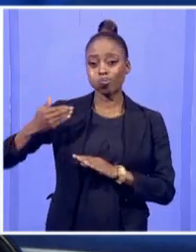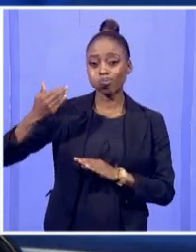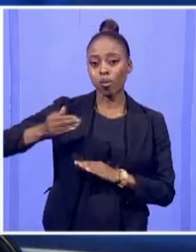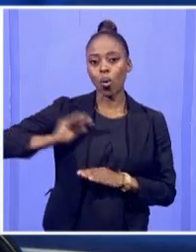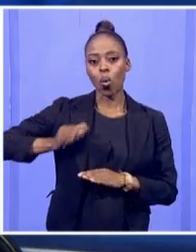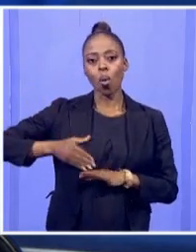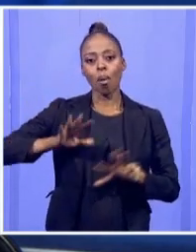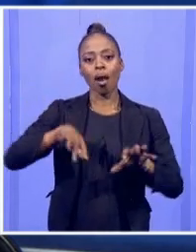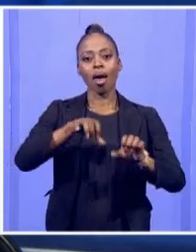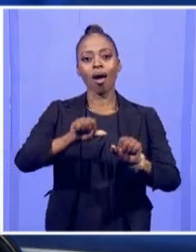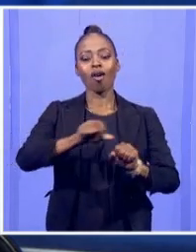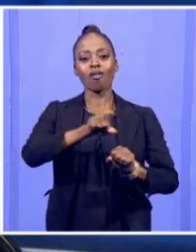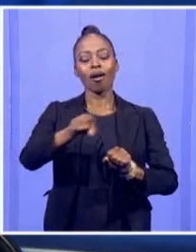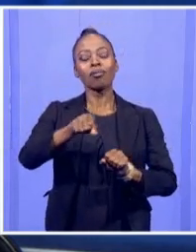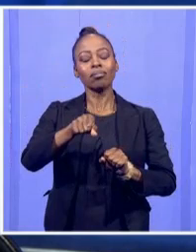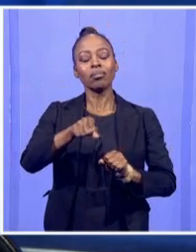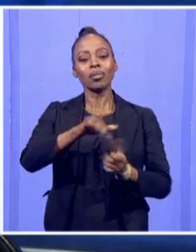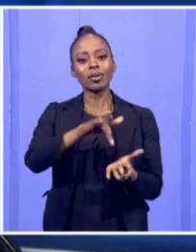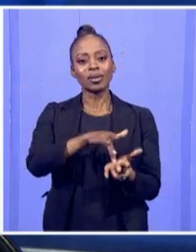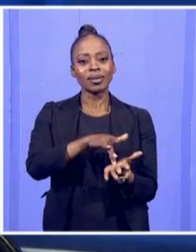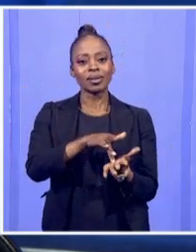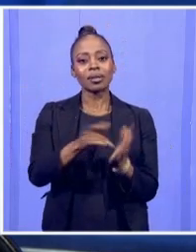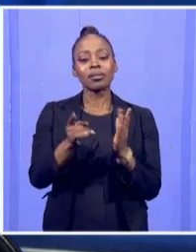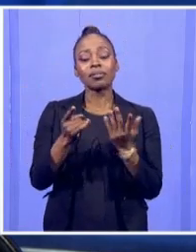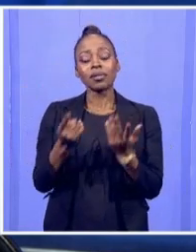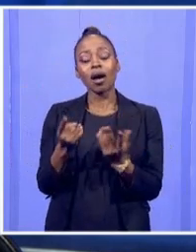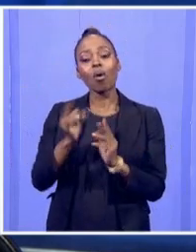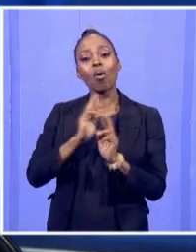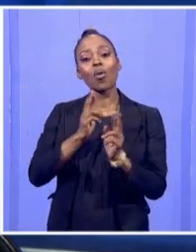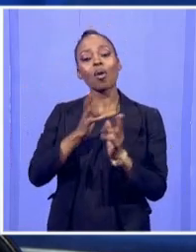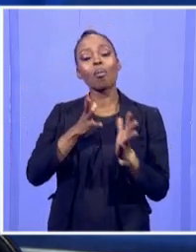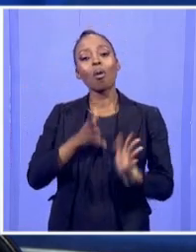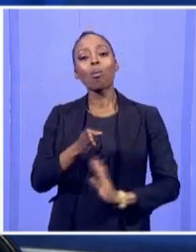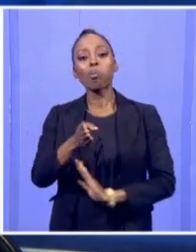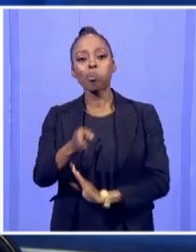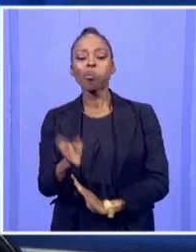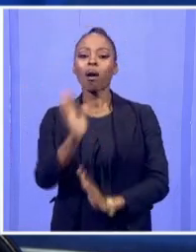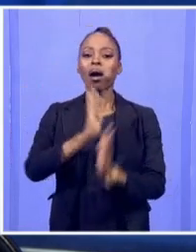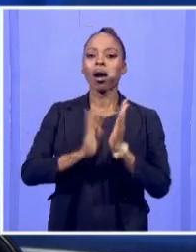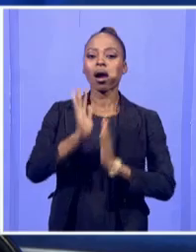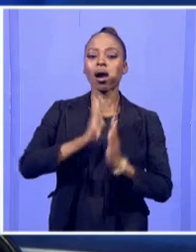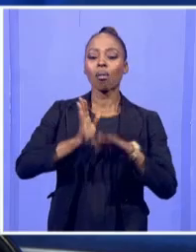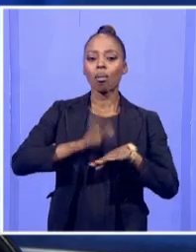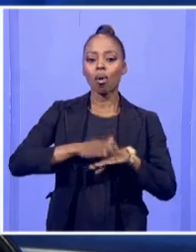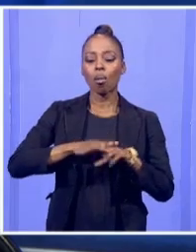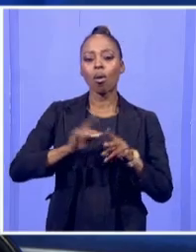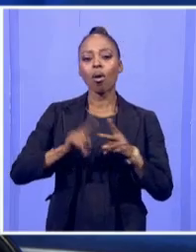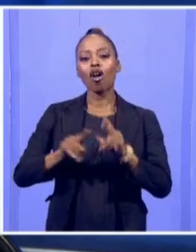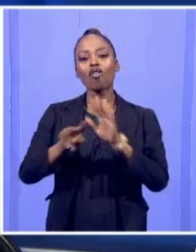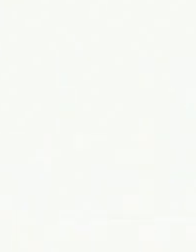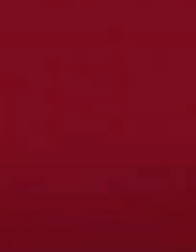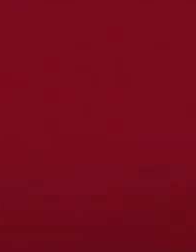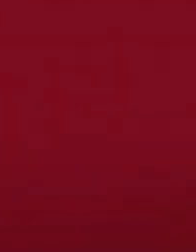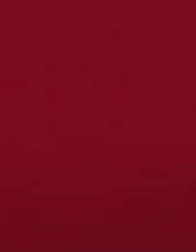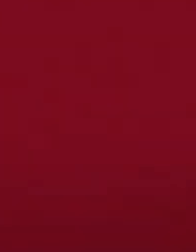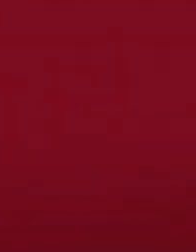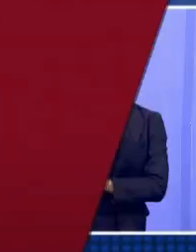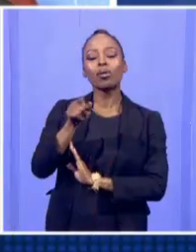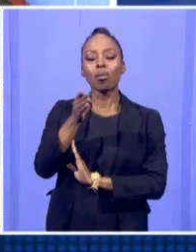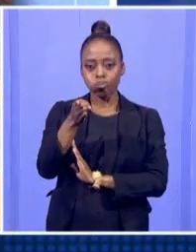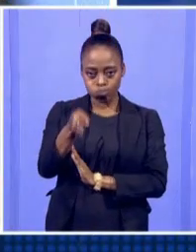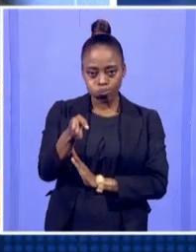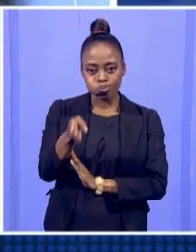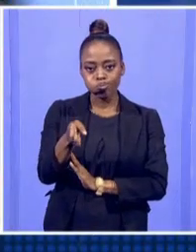past two centuries. SABC News senior reporter Pimani Baloyi and senior video journalist Urisane